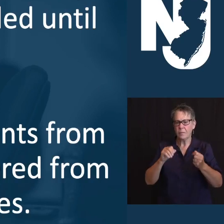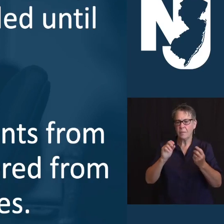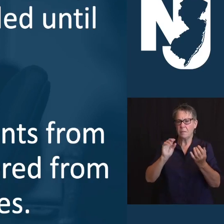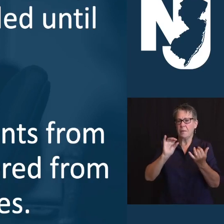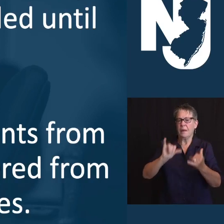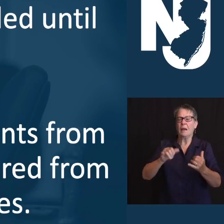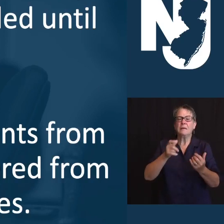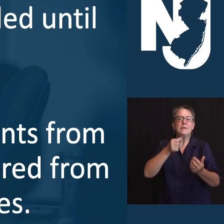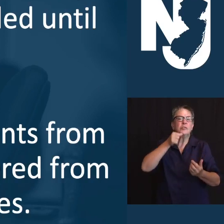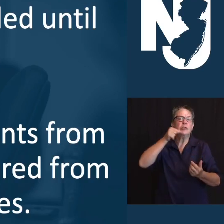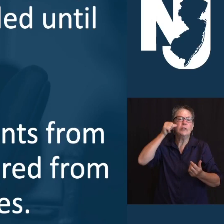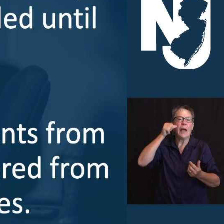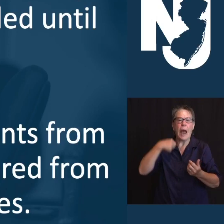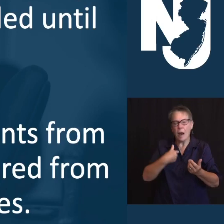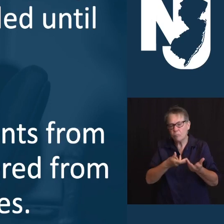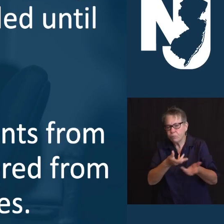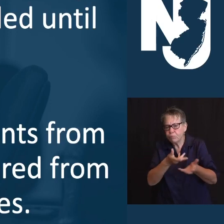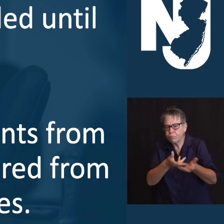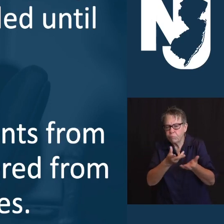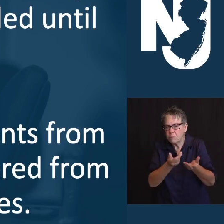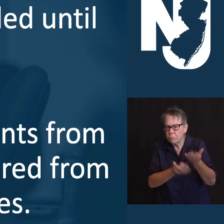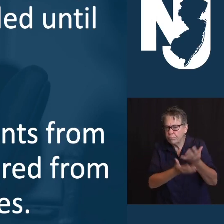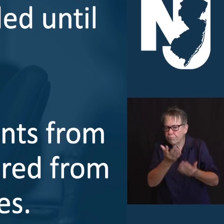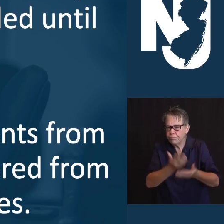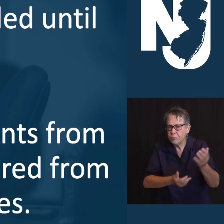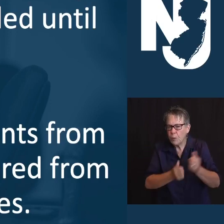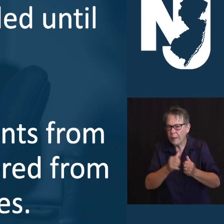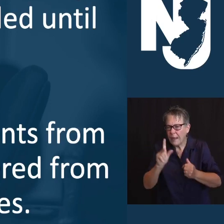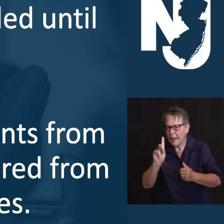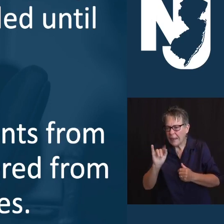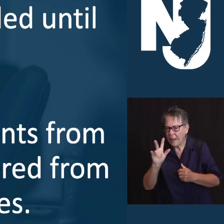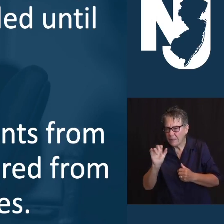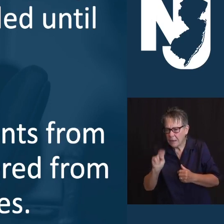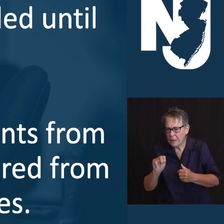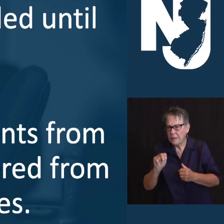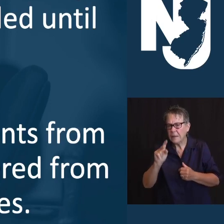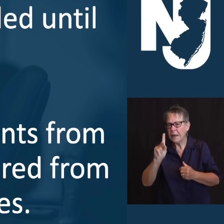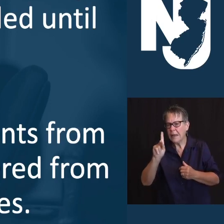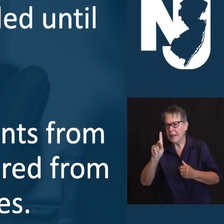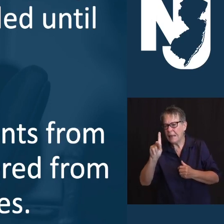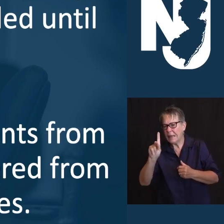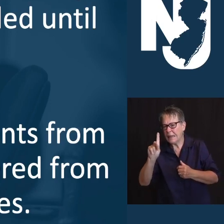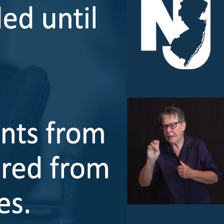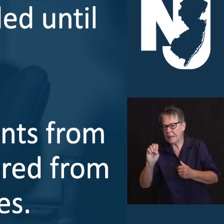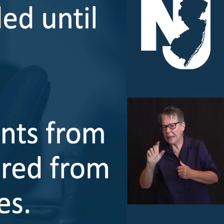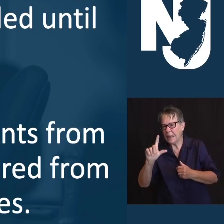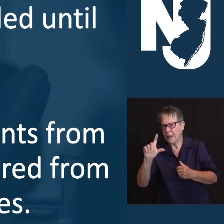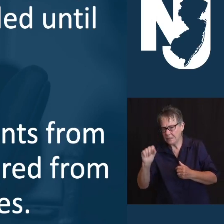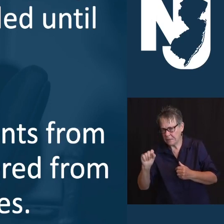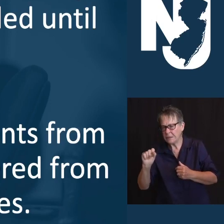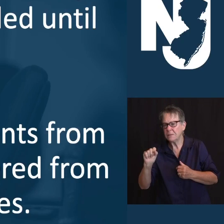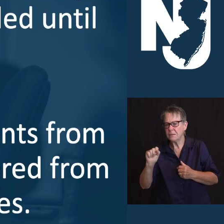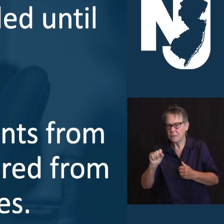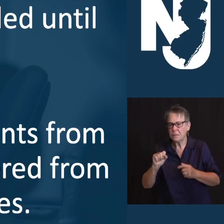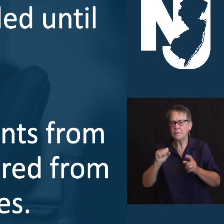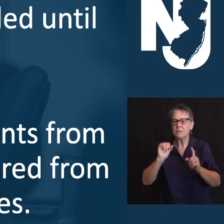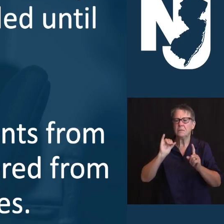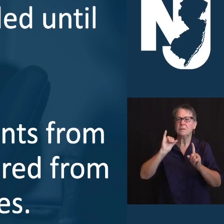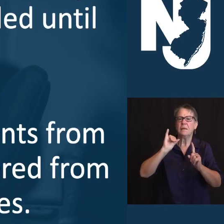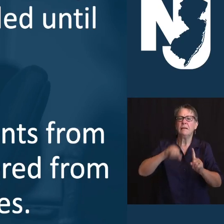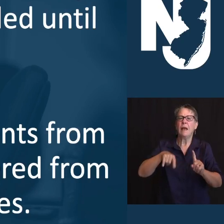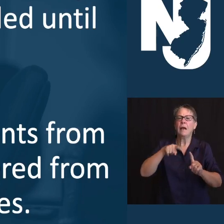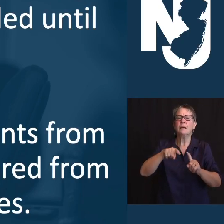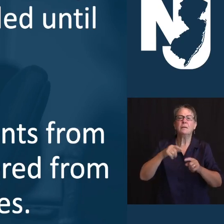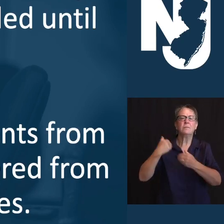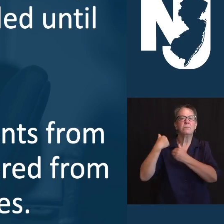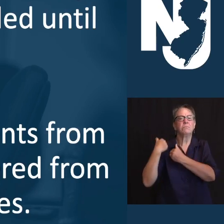Education, about Chromebooks and the backlog in getting Chromebooks to our districts. and it is concerning, I